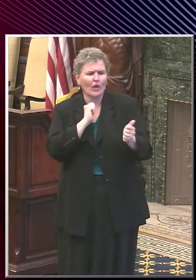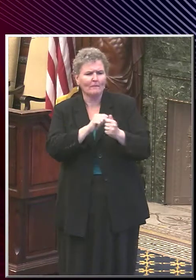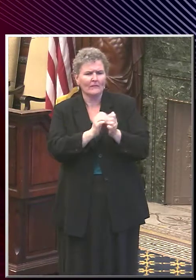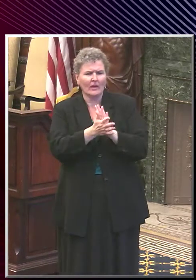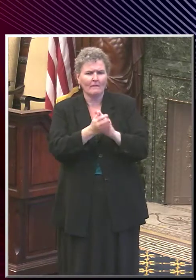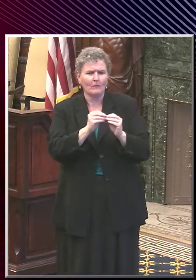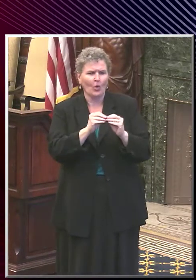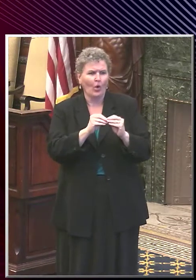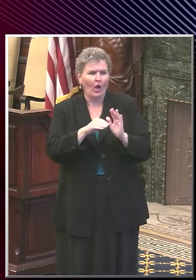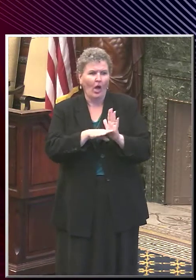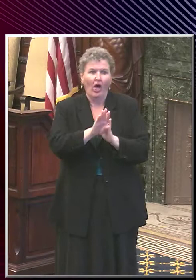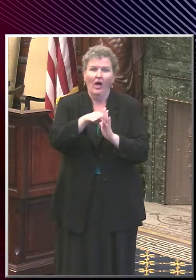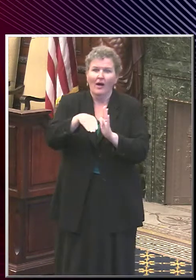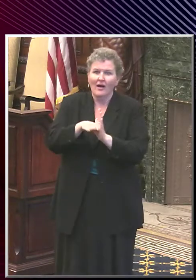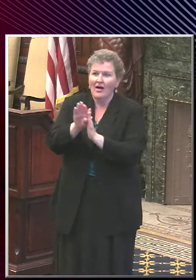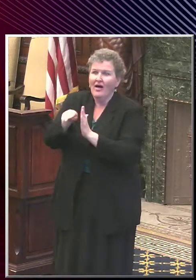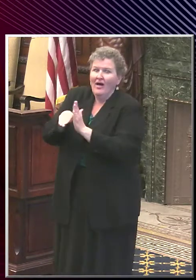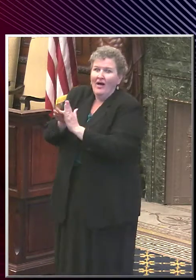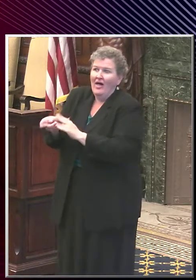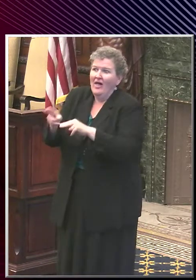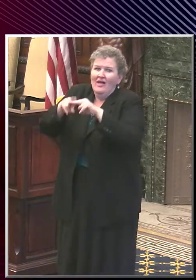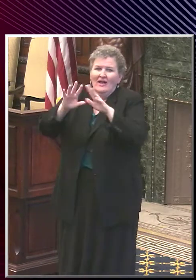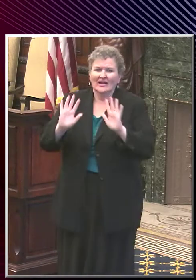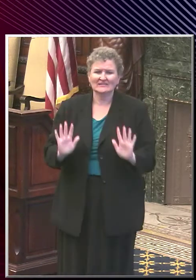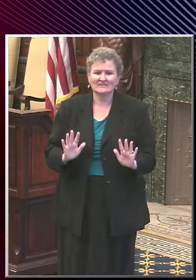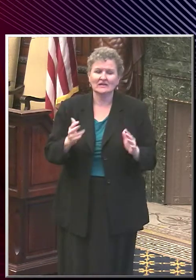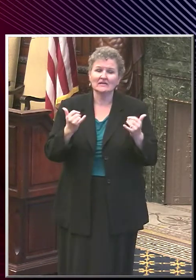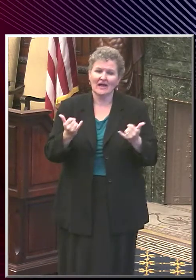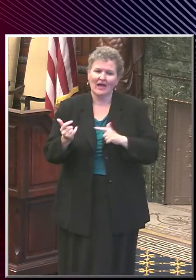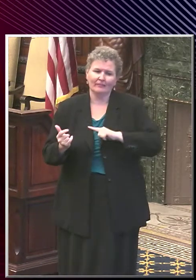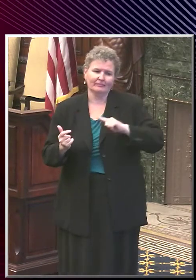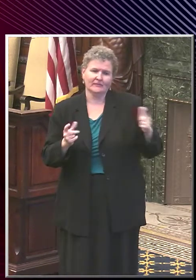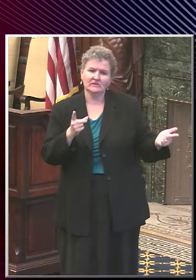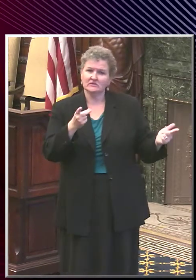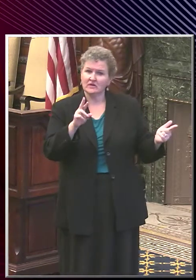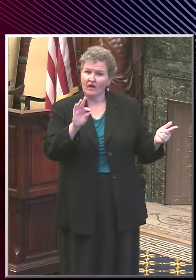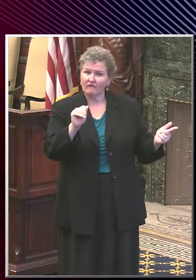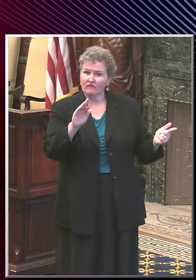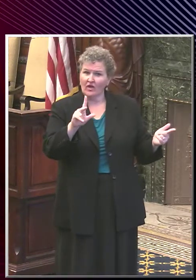keep rising. And now I'd like to turn it over to Dr. Farley for his update.